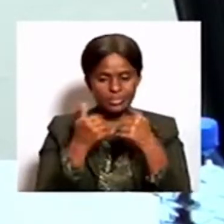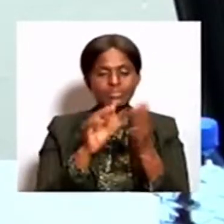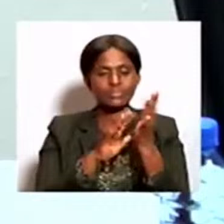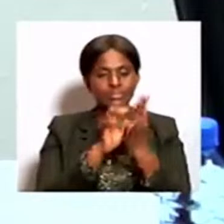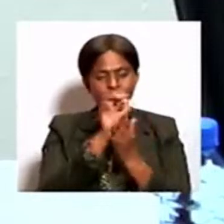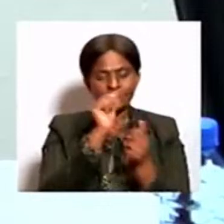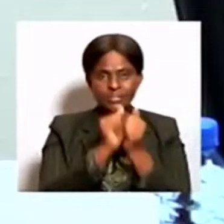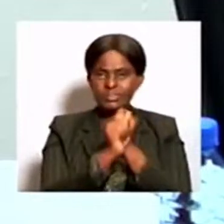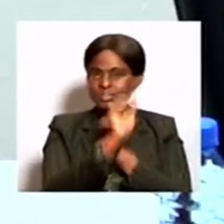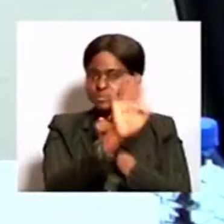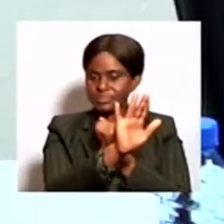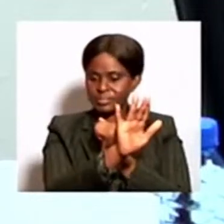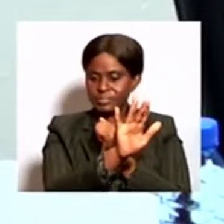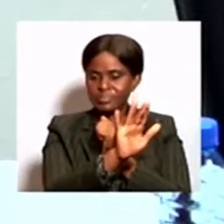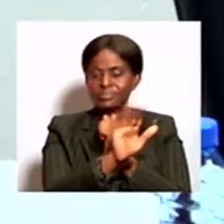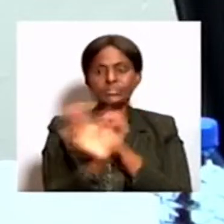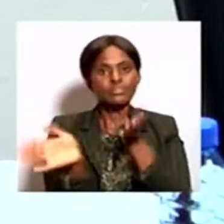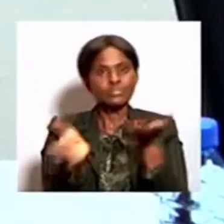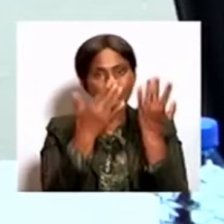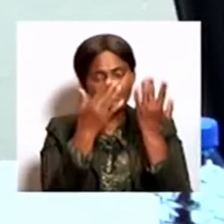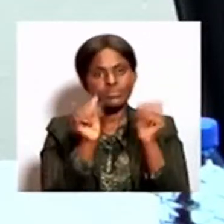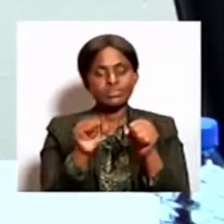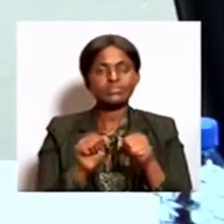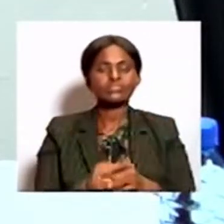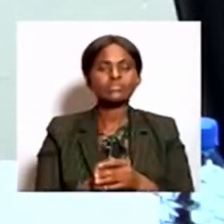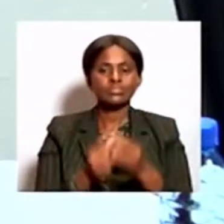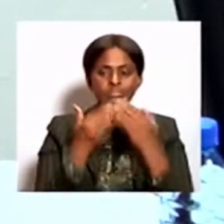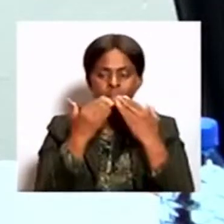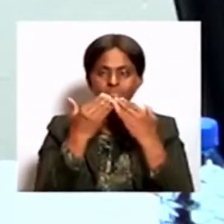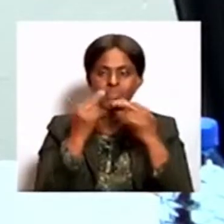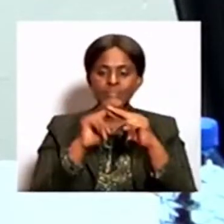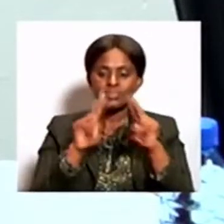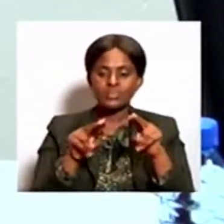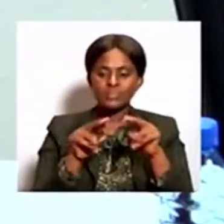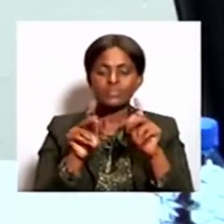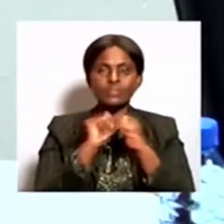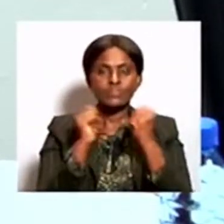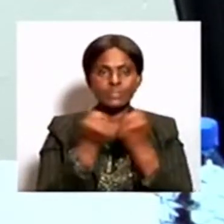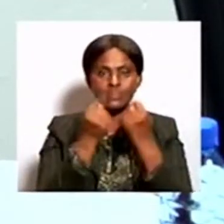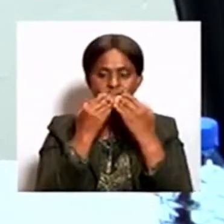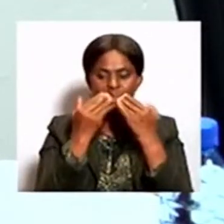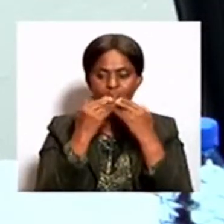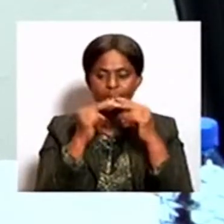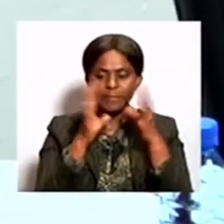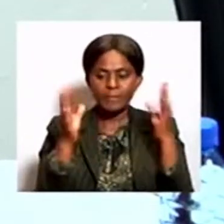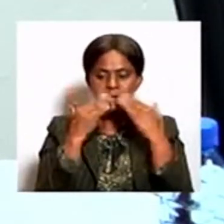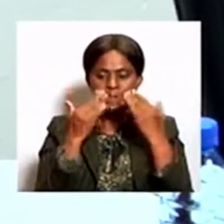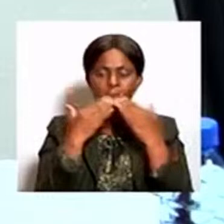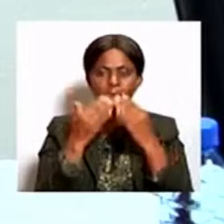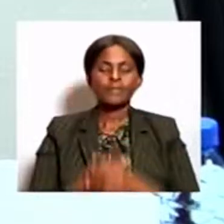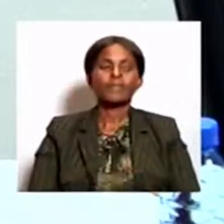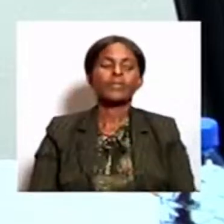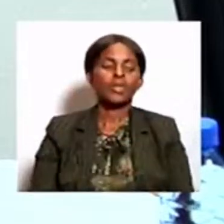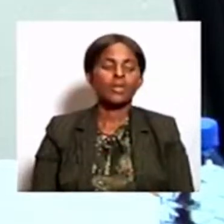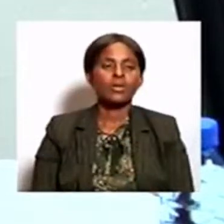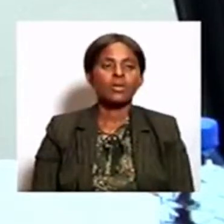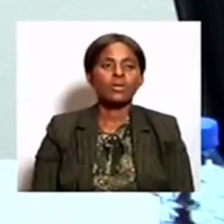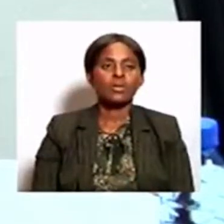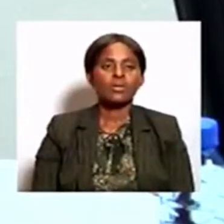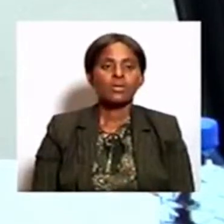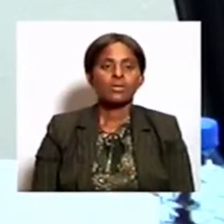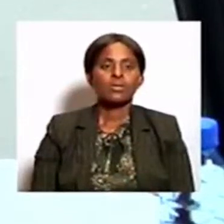there. You may take leave. We are grateful, Chair, and your team. Thank you very much. Thank you very much.